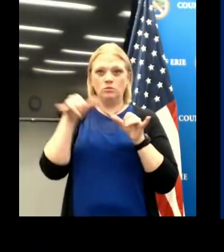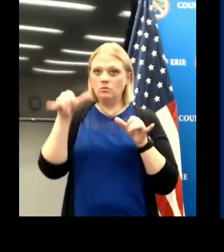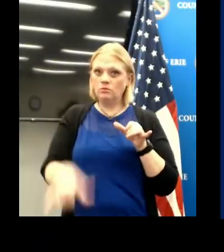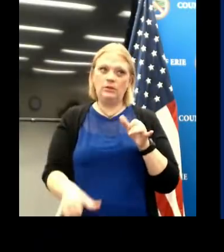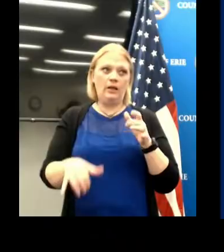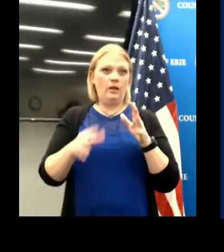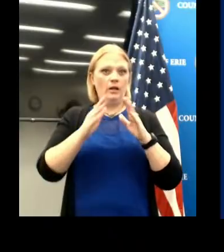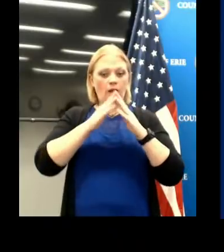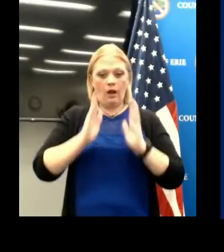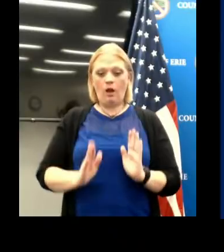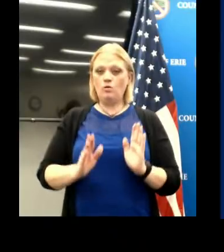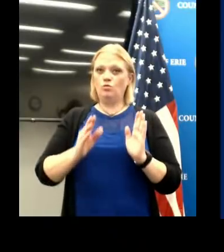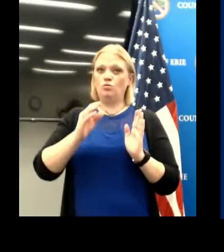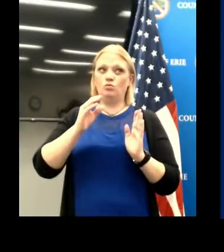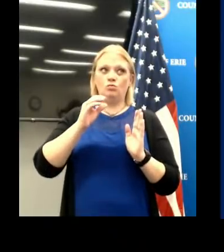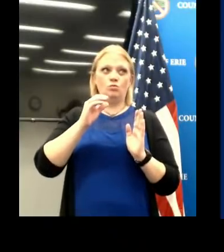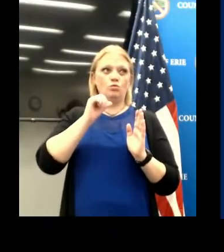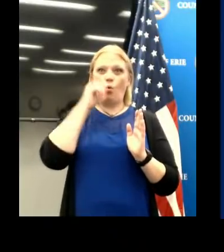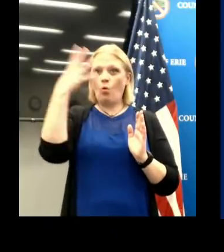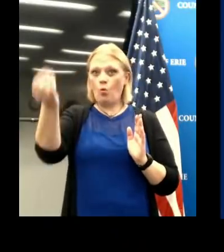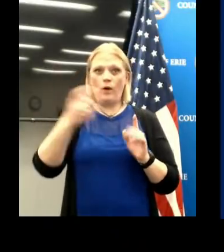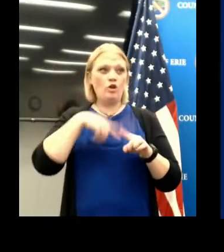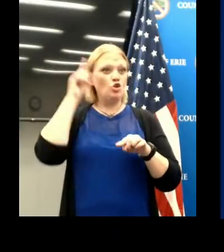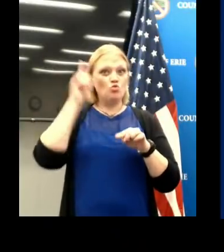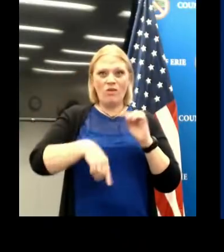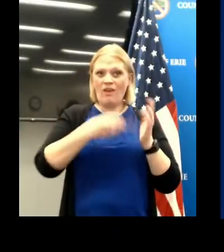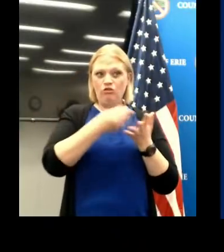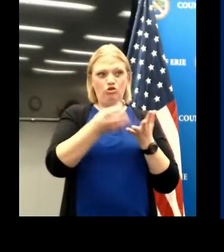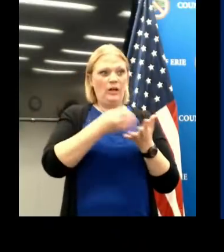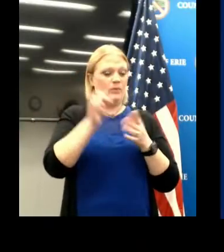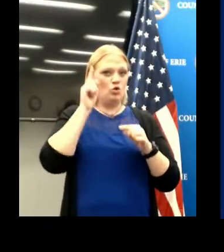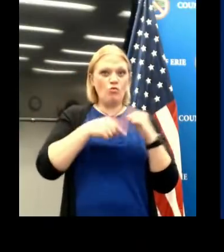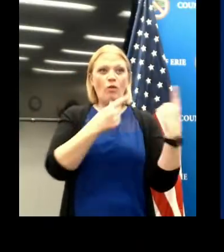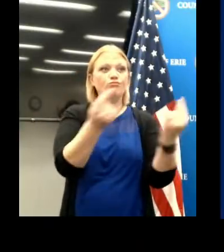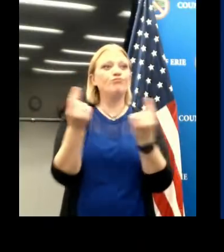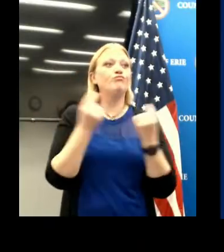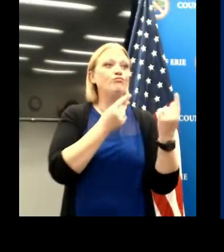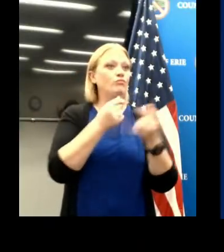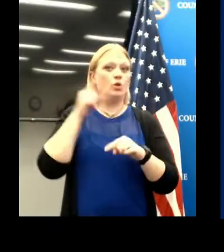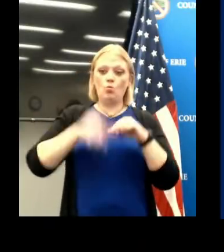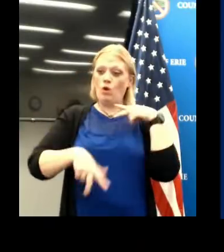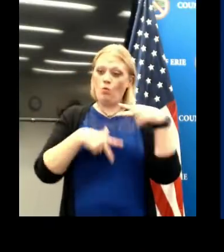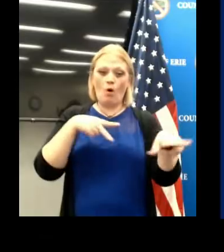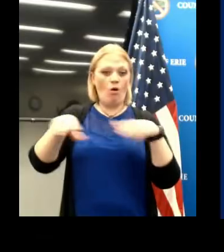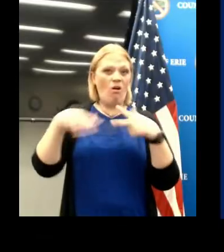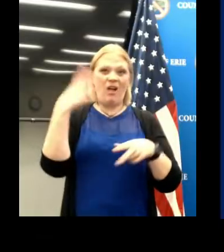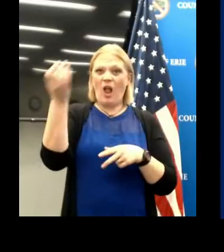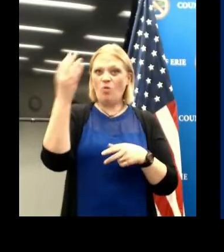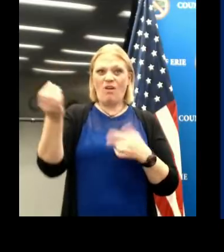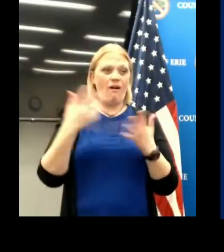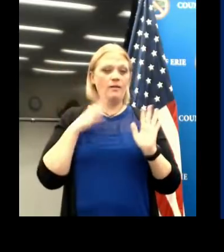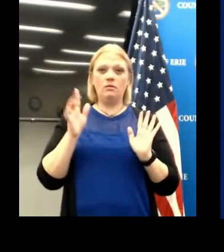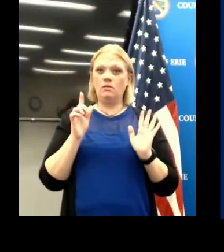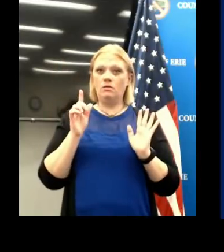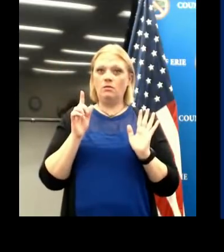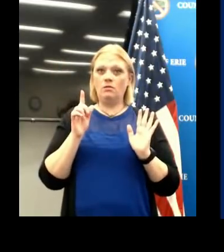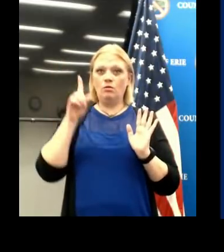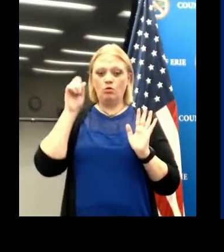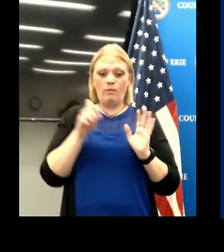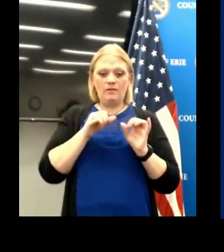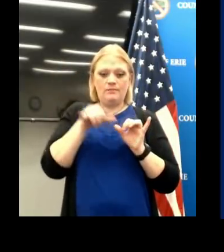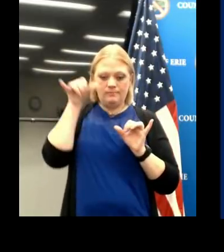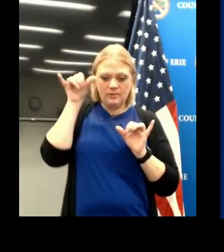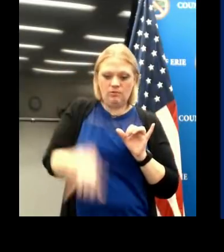out. Nobody can go shopping, nobody can run errands, nobody can go outside for walks with friends. Everybody has to hunker